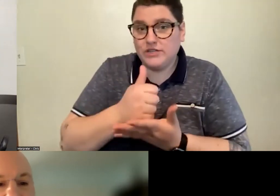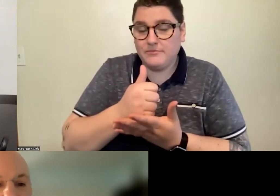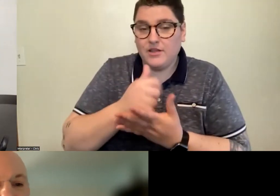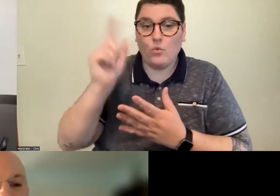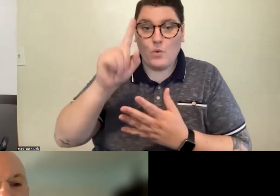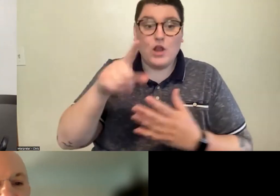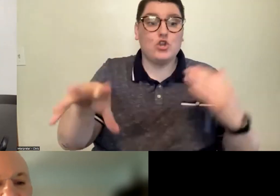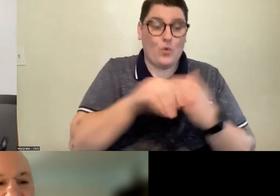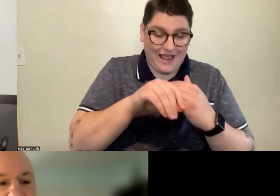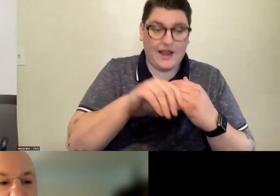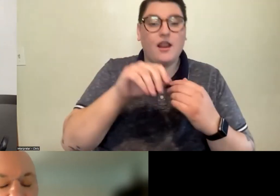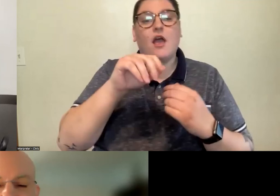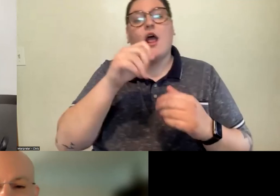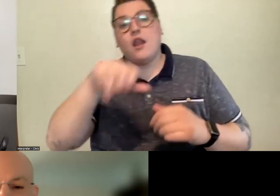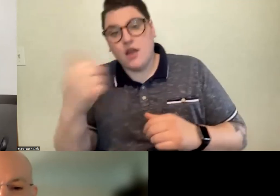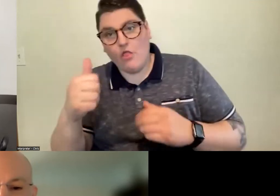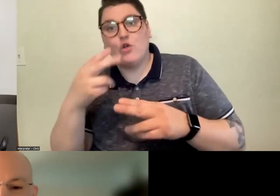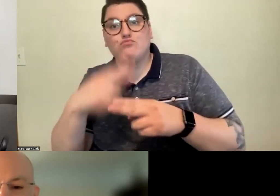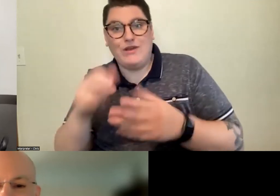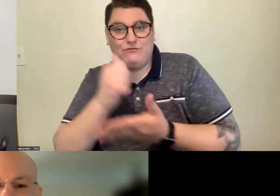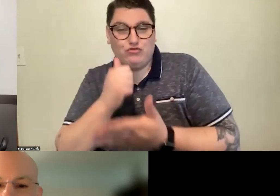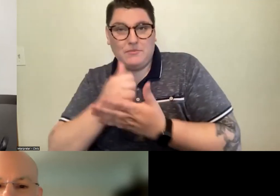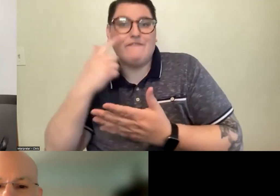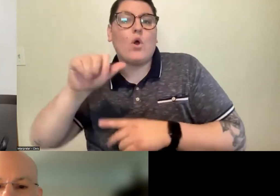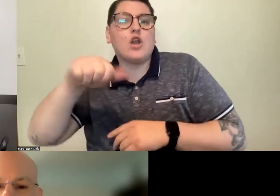for a co-occurring condition or complaint makes sense?